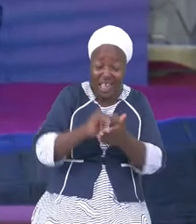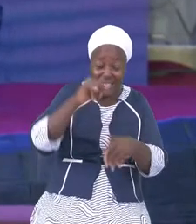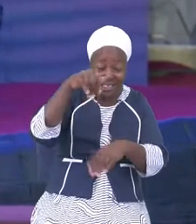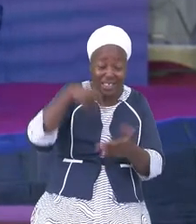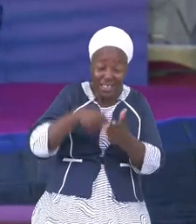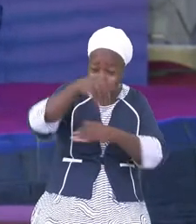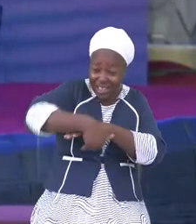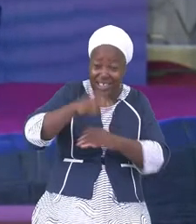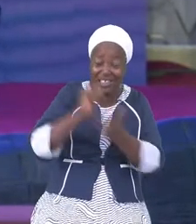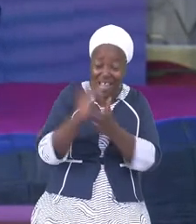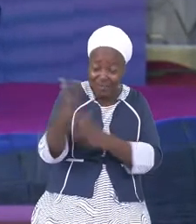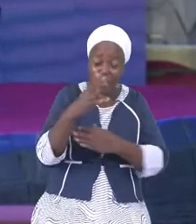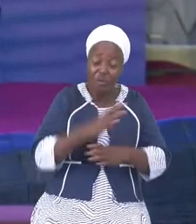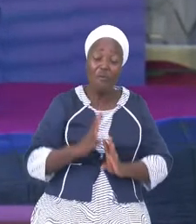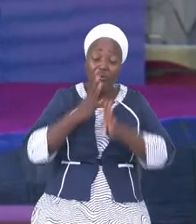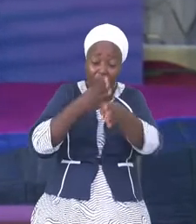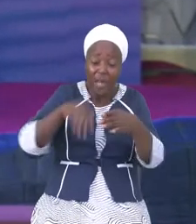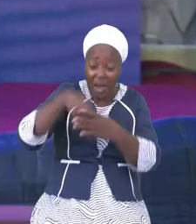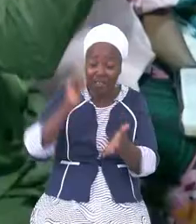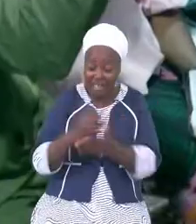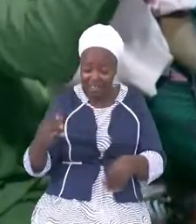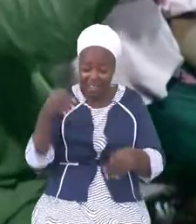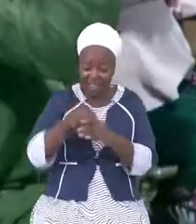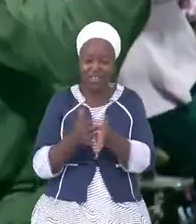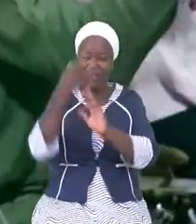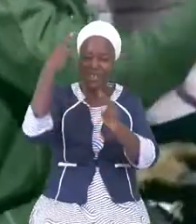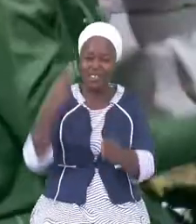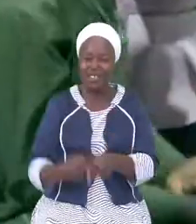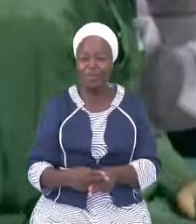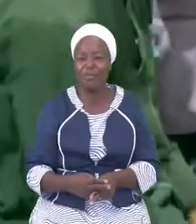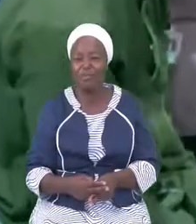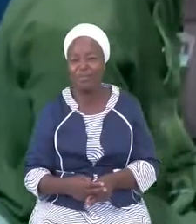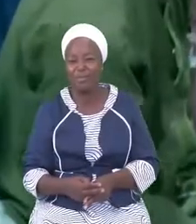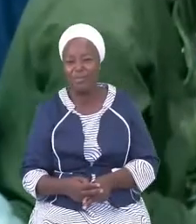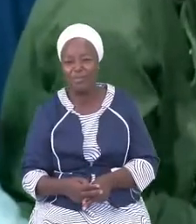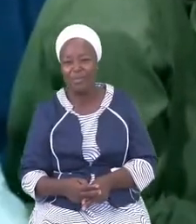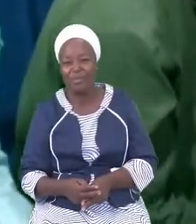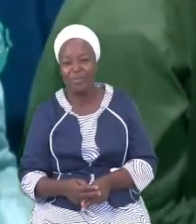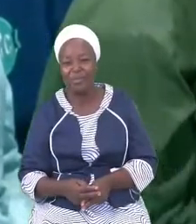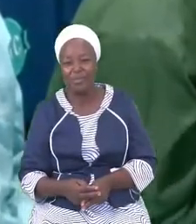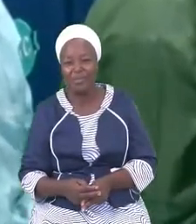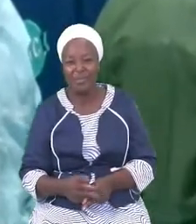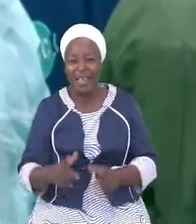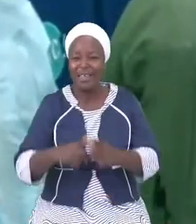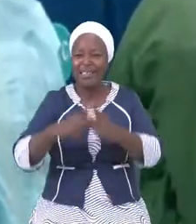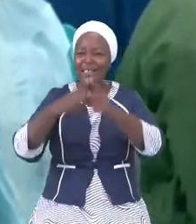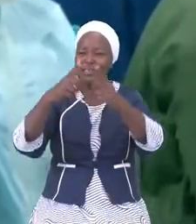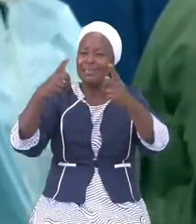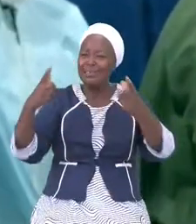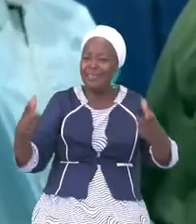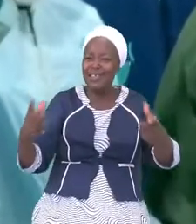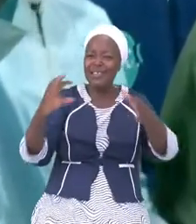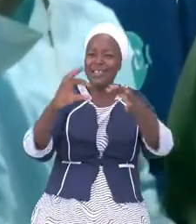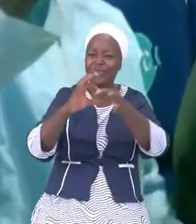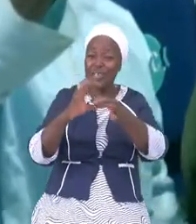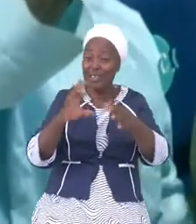vomit out that thing in Jesus' name. Spectacular release. Release